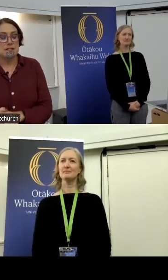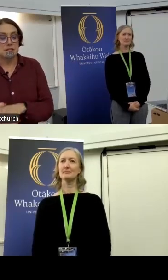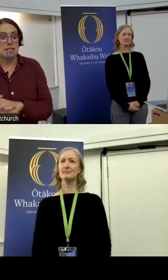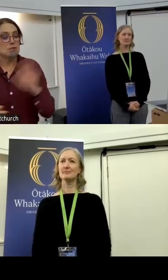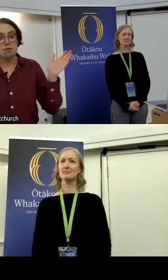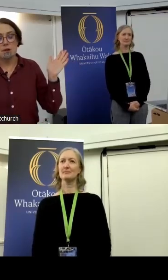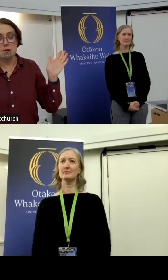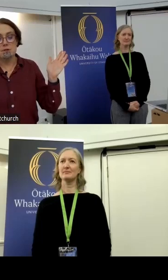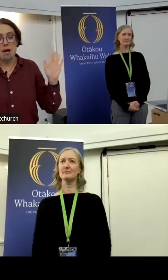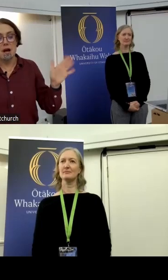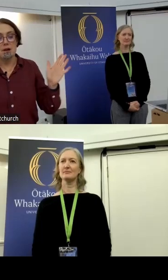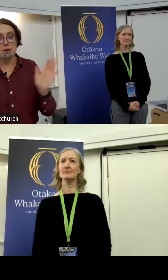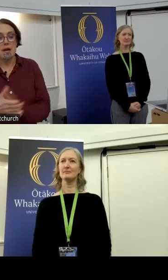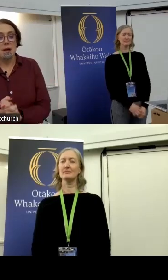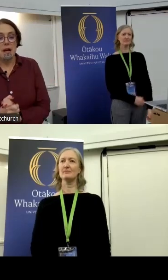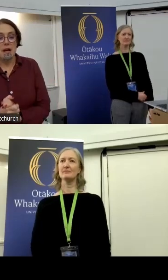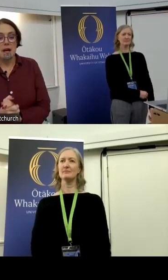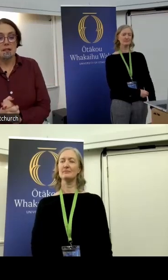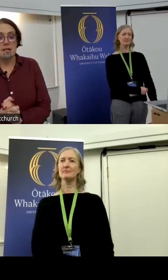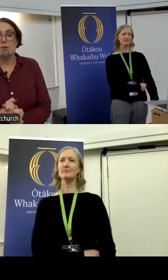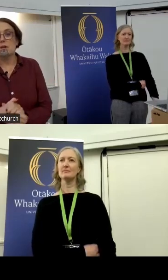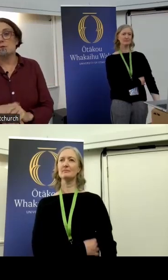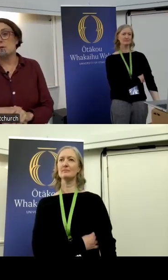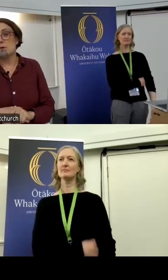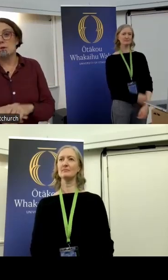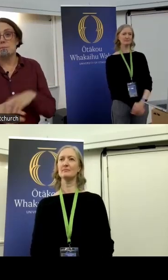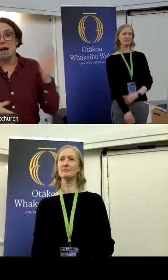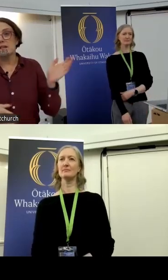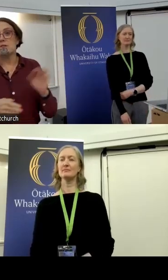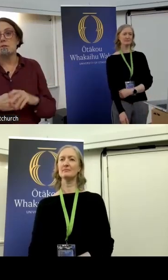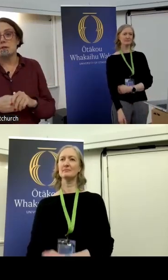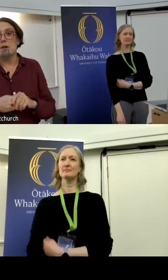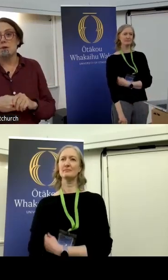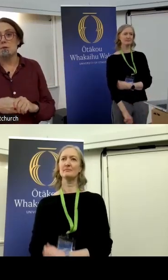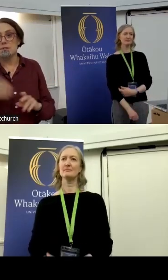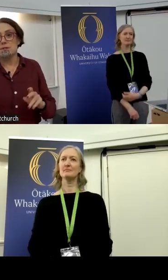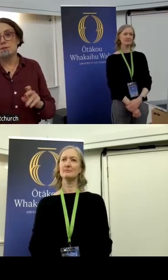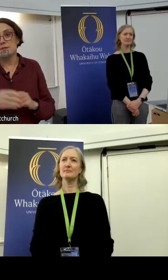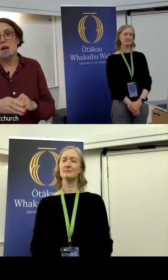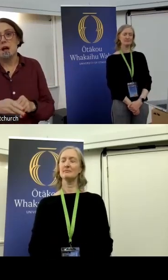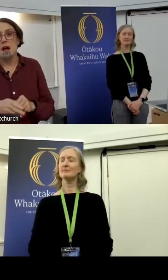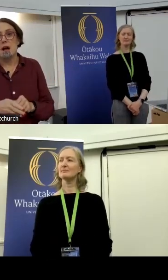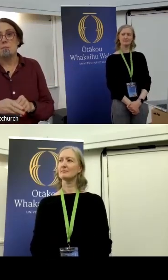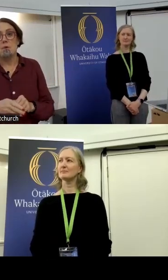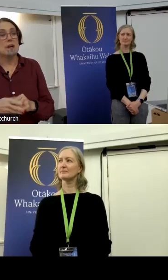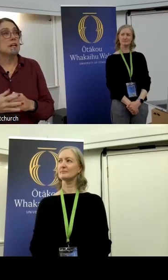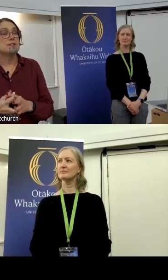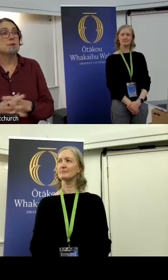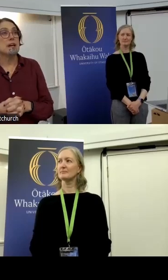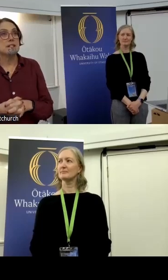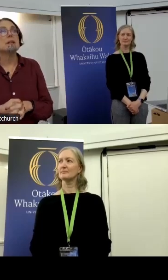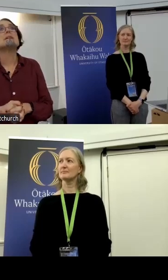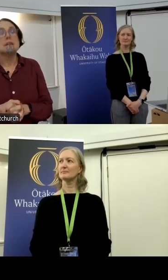E tino tautoko ahau te kōrero o mārino, rawa ko Suze, mō